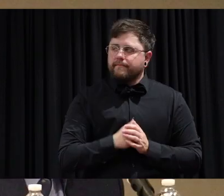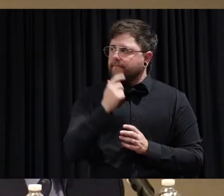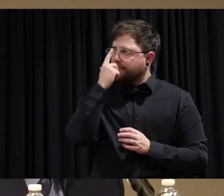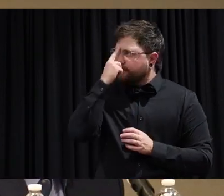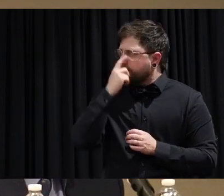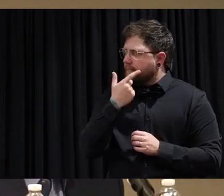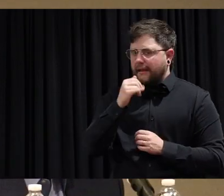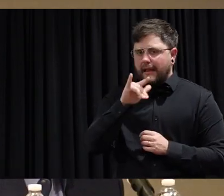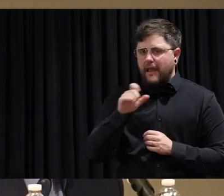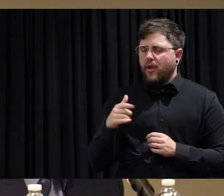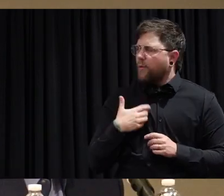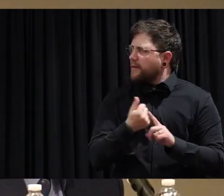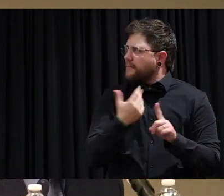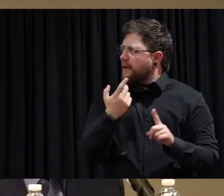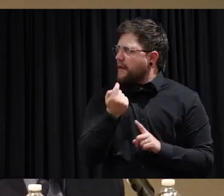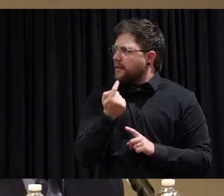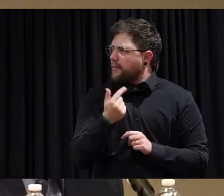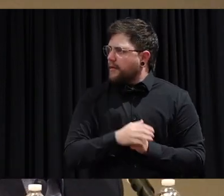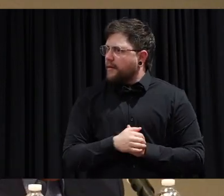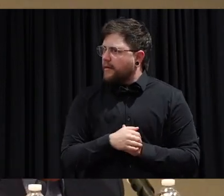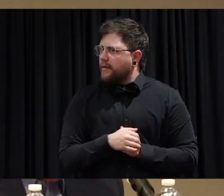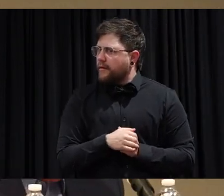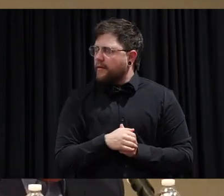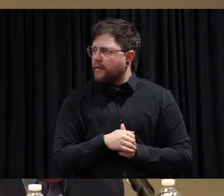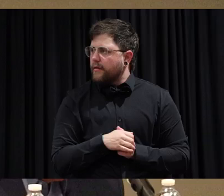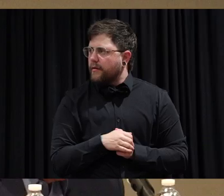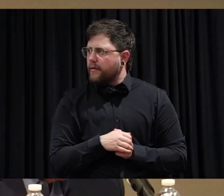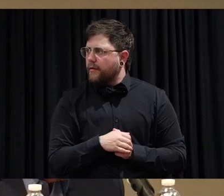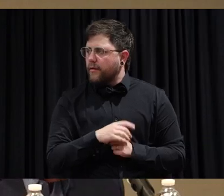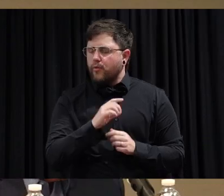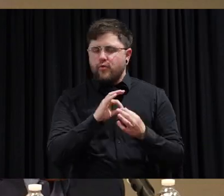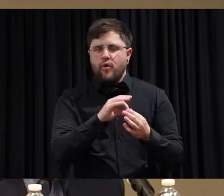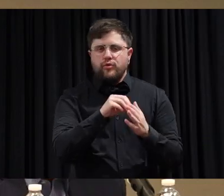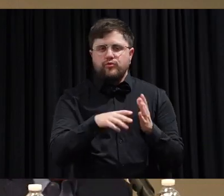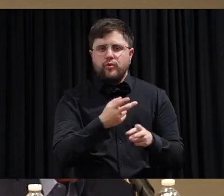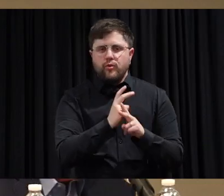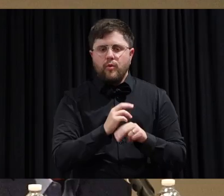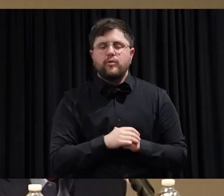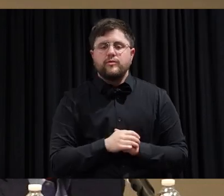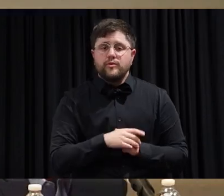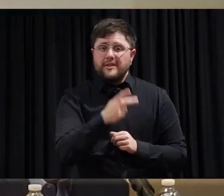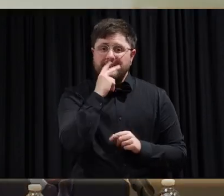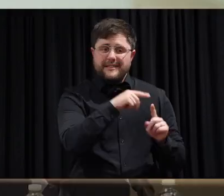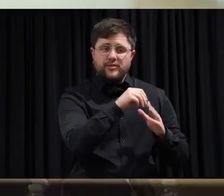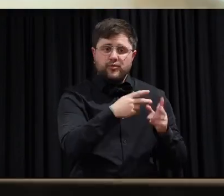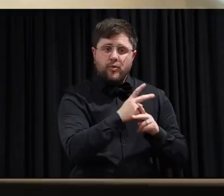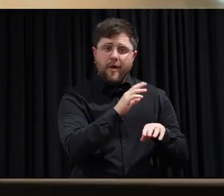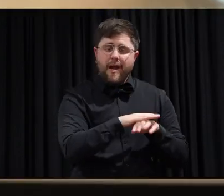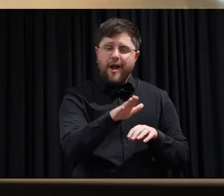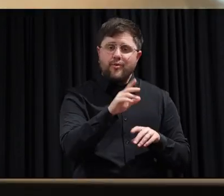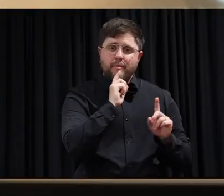Gail. Michael, let me just expand on her question just a little bit. When those student loans are on there and they do look at